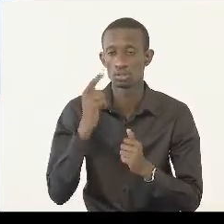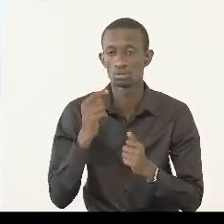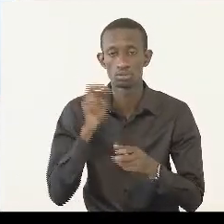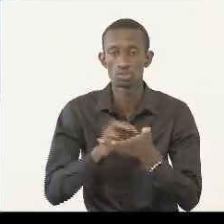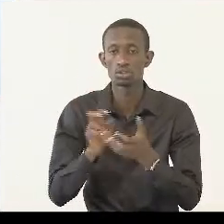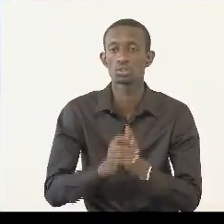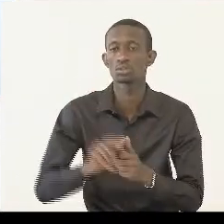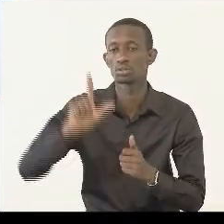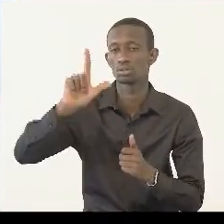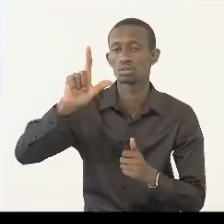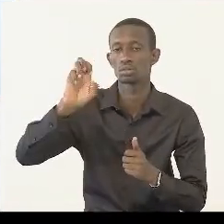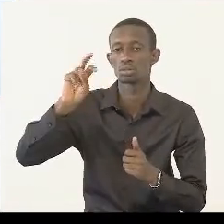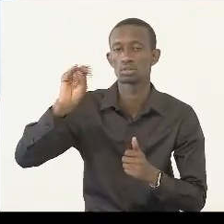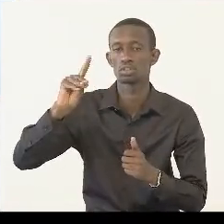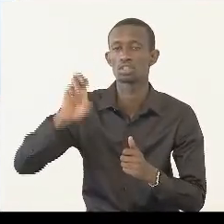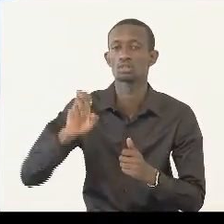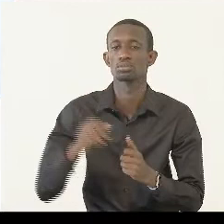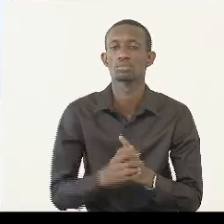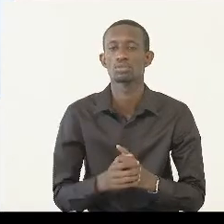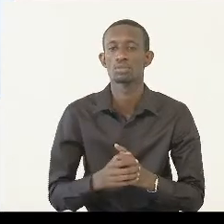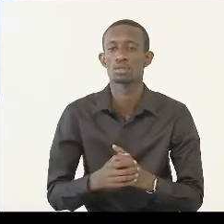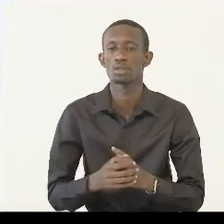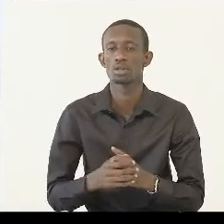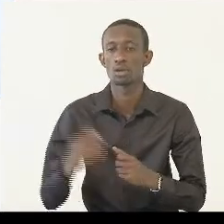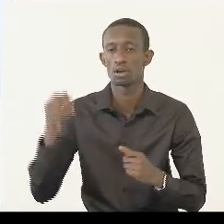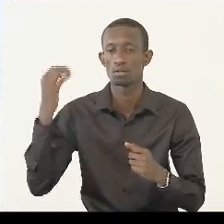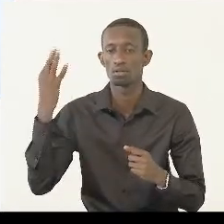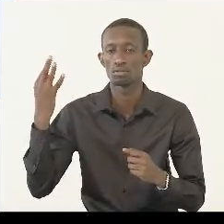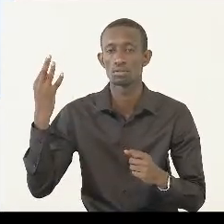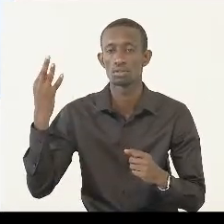It leads 5 to 3, and we move.